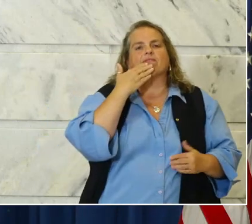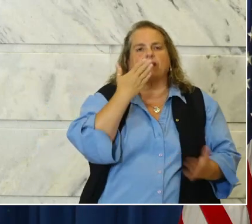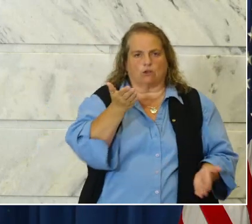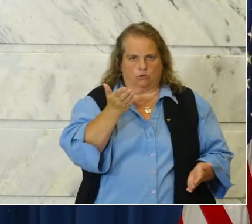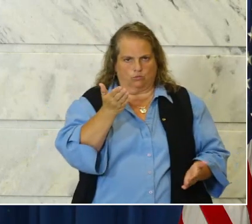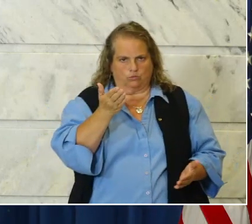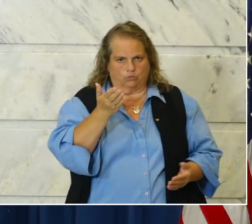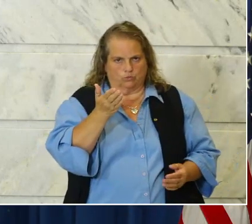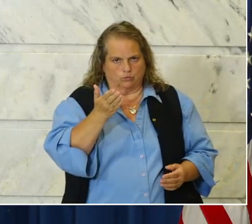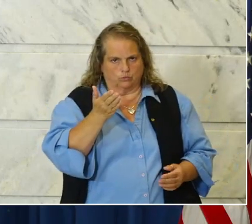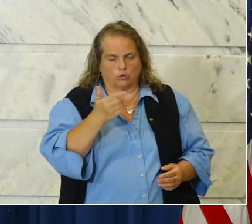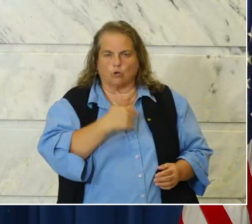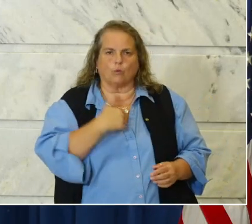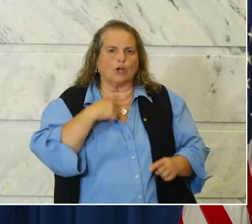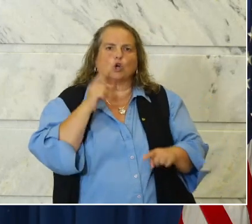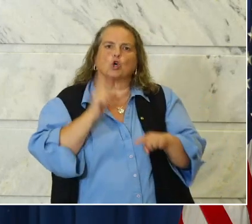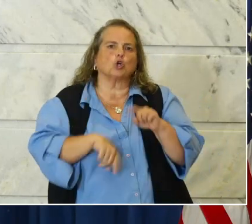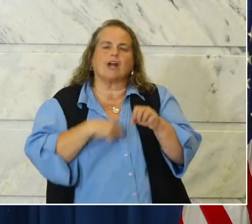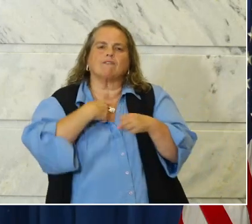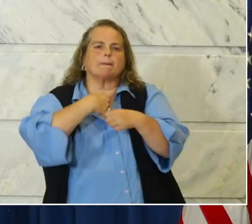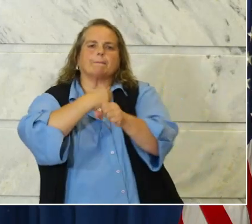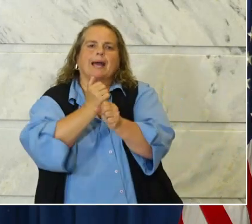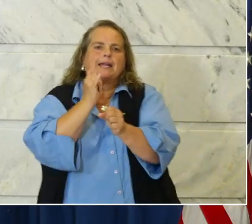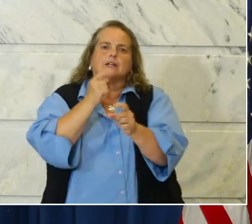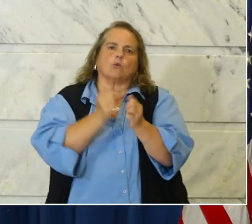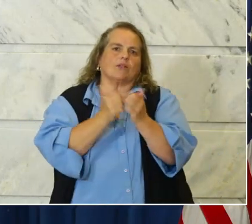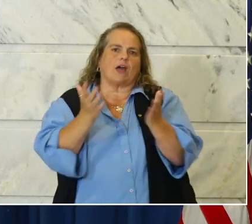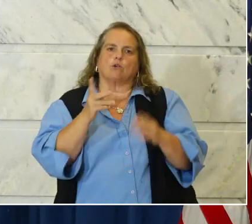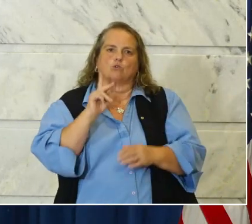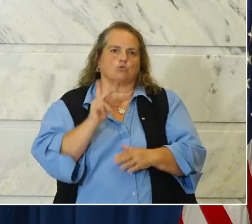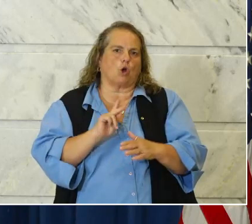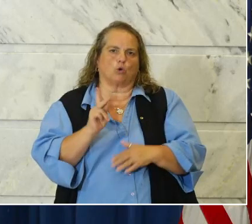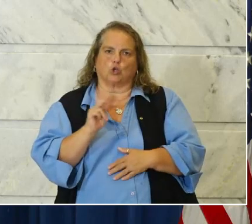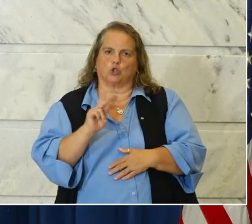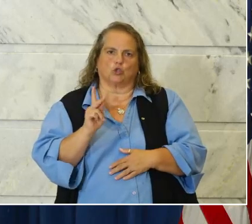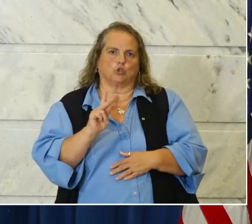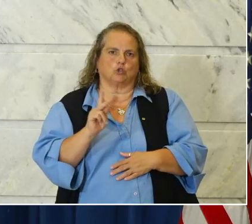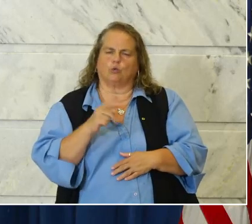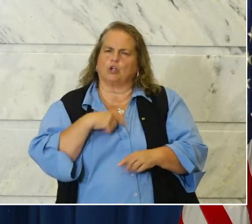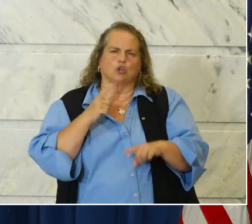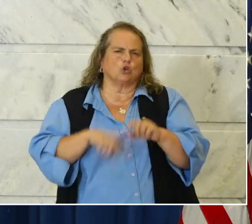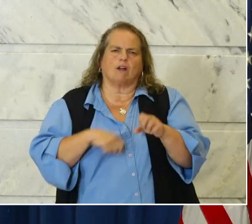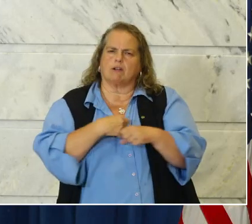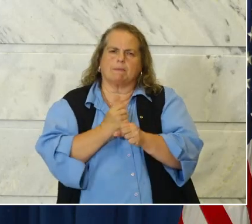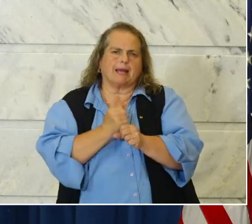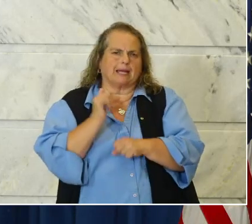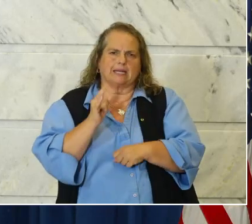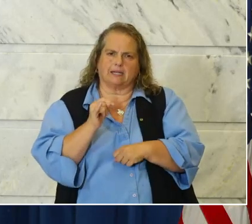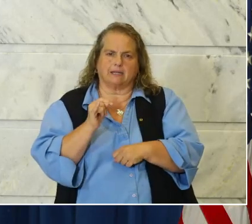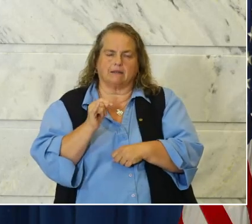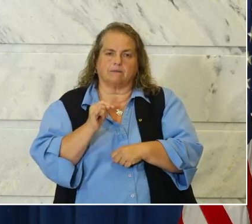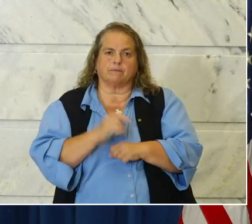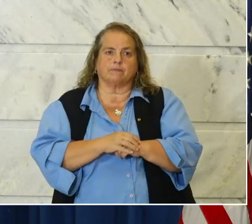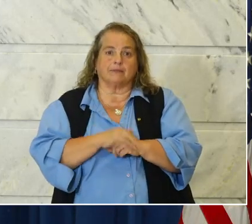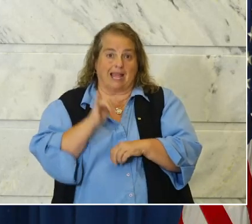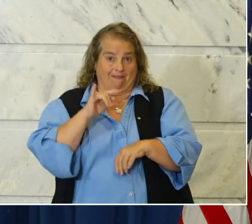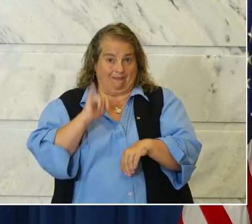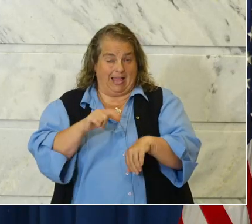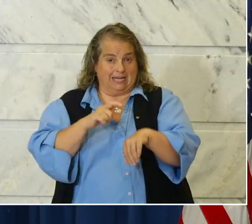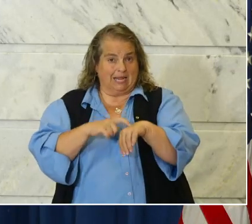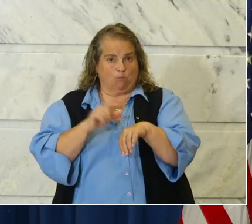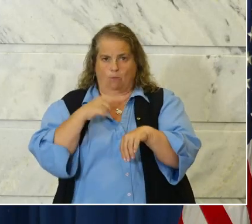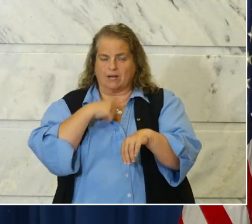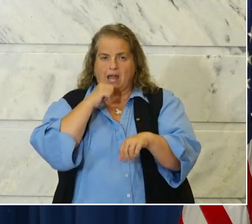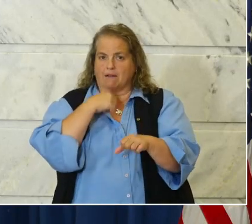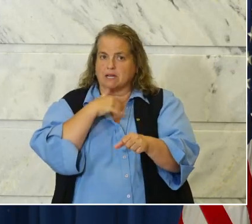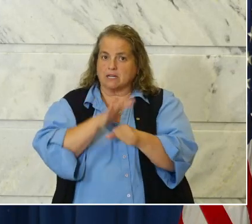We could not have made it without Kroger. We could not have made it. At a time when we didn't have nearly the amount of